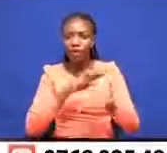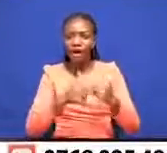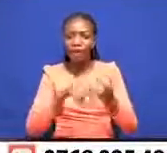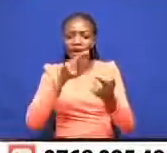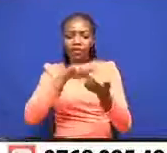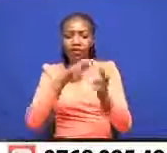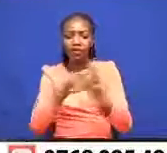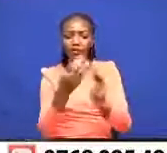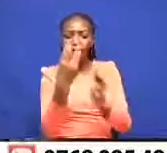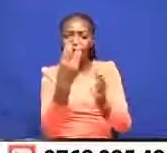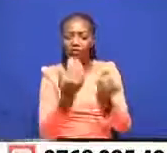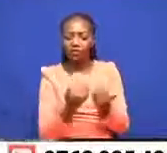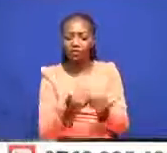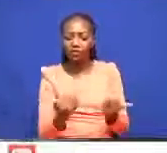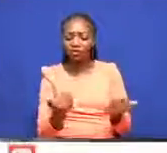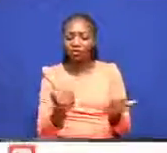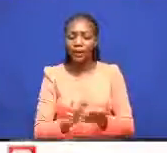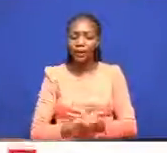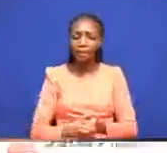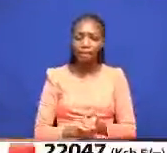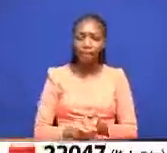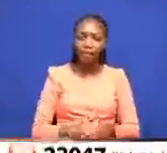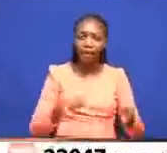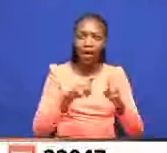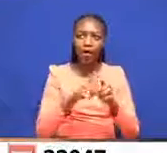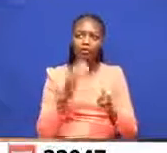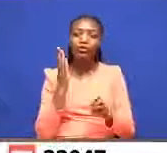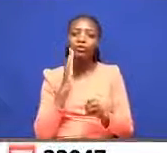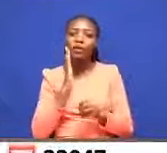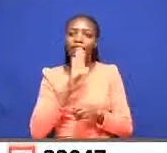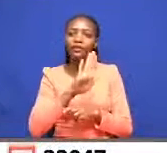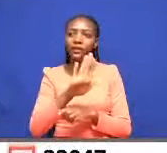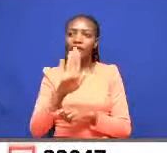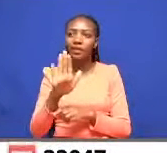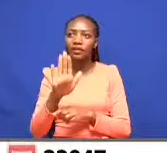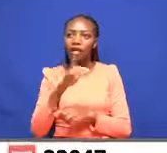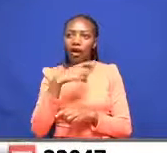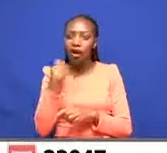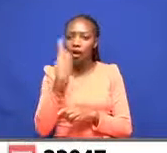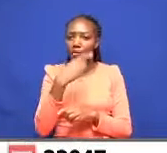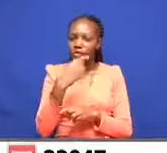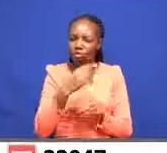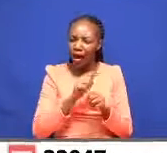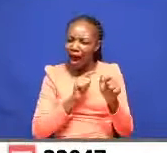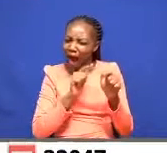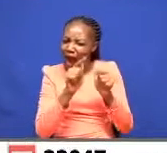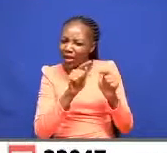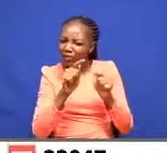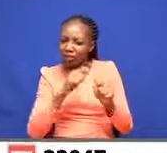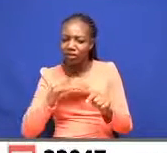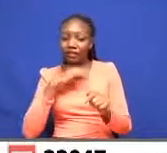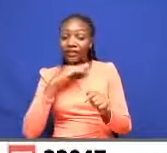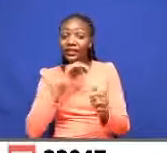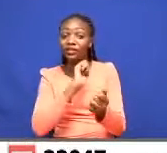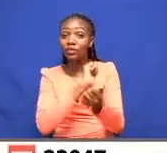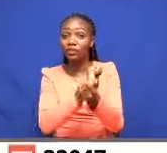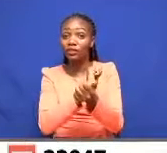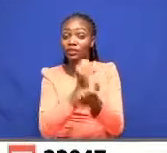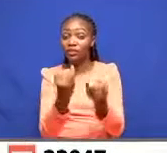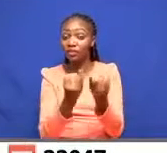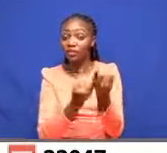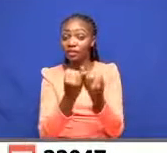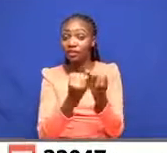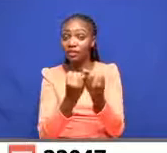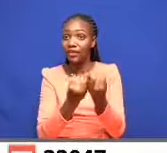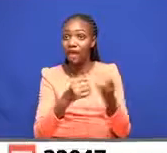aged between 2 and 7 years, were. Their mother, Beatrice Mwende, who is the prime suspect in the killings, was arrested on Saturday